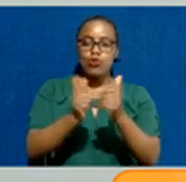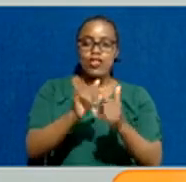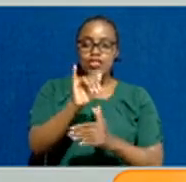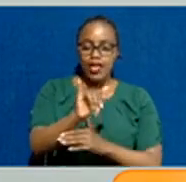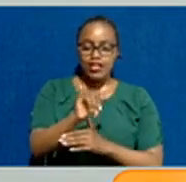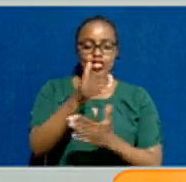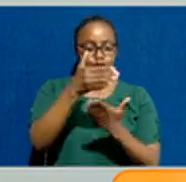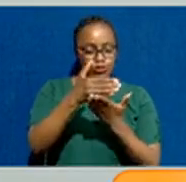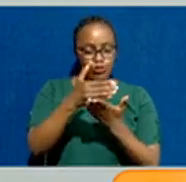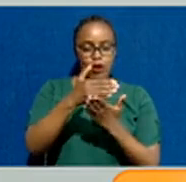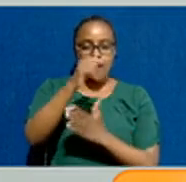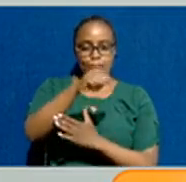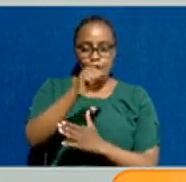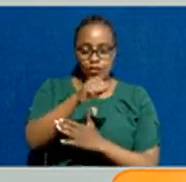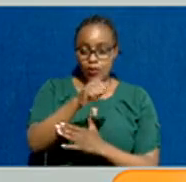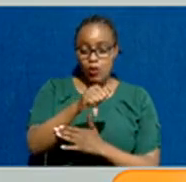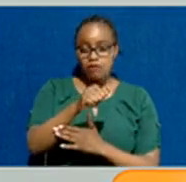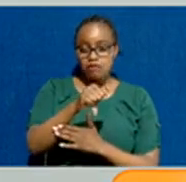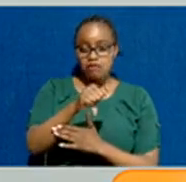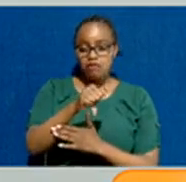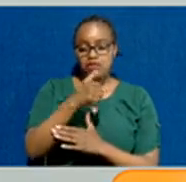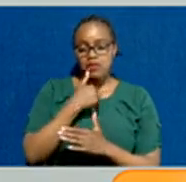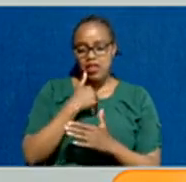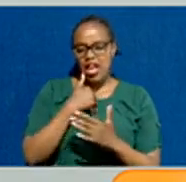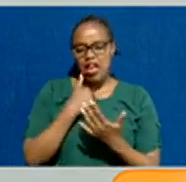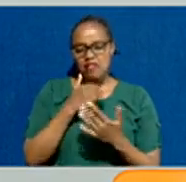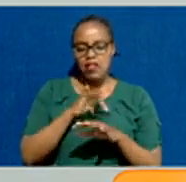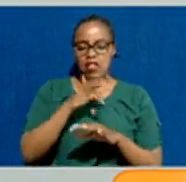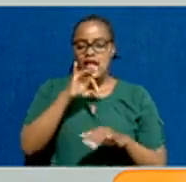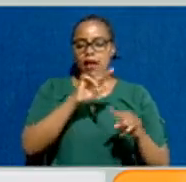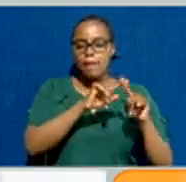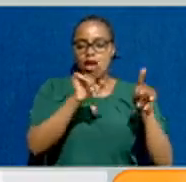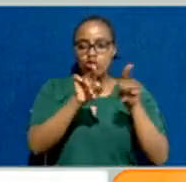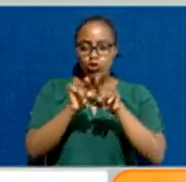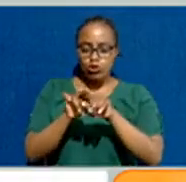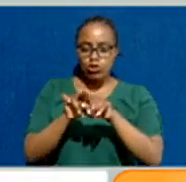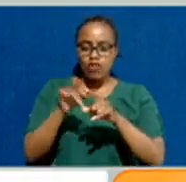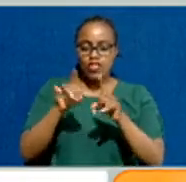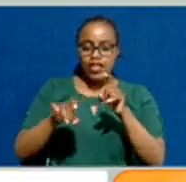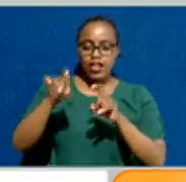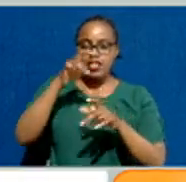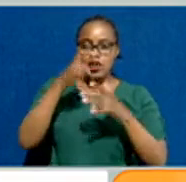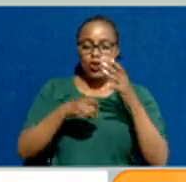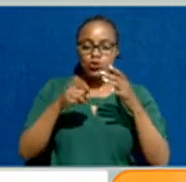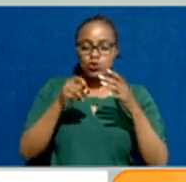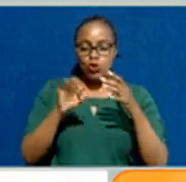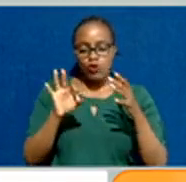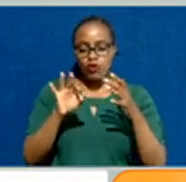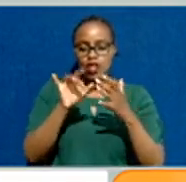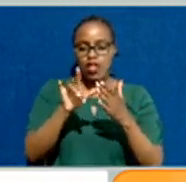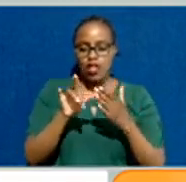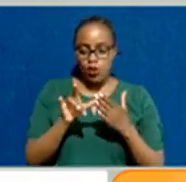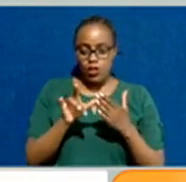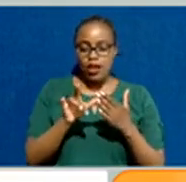is true, it may lead. It has. It operates also by increasing the cost of credit, that is